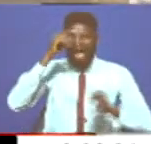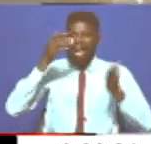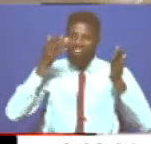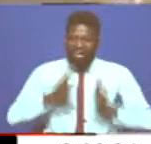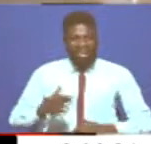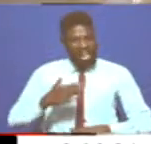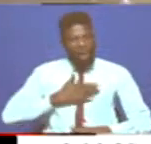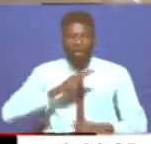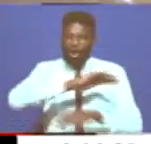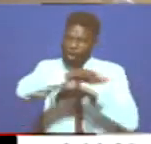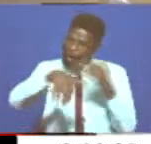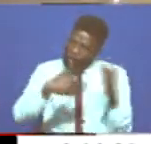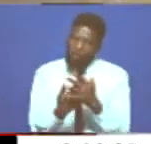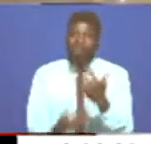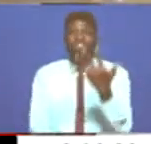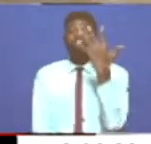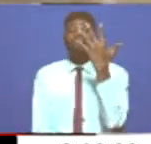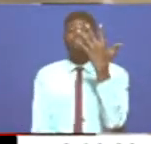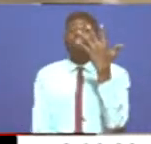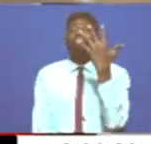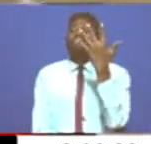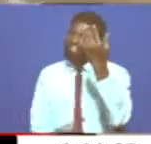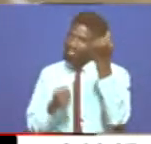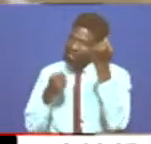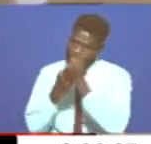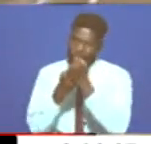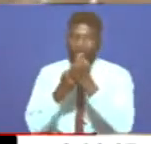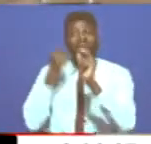watano wameunga serikali ya Azimio